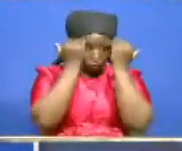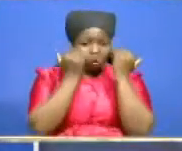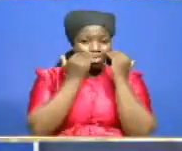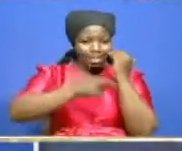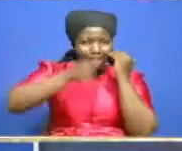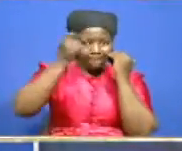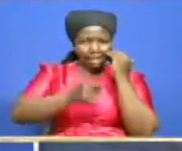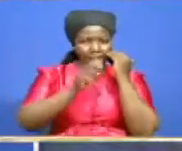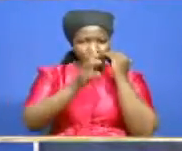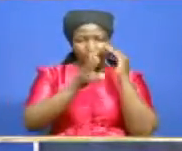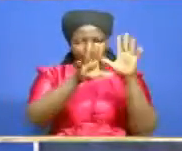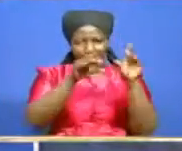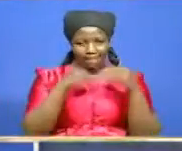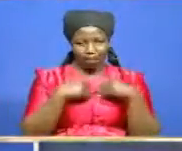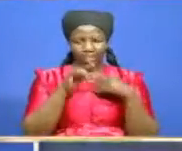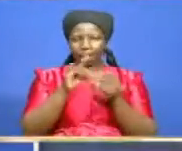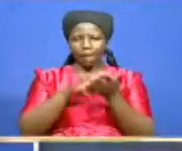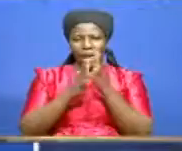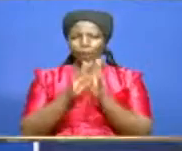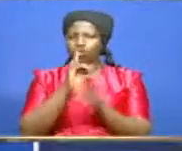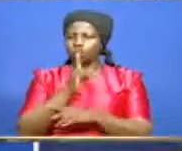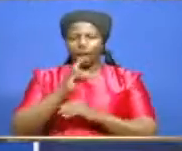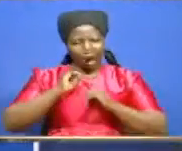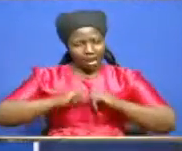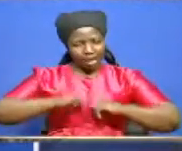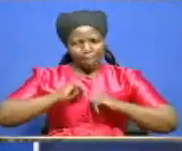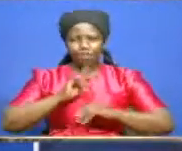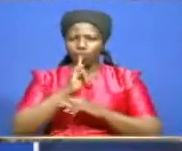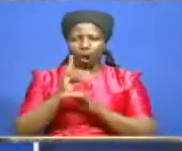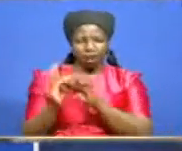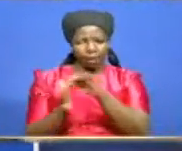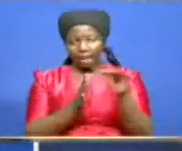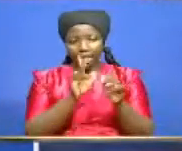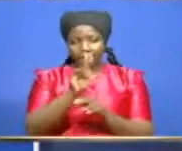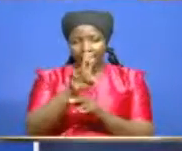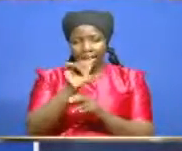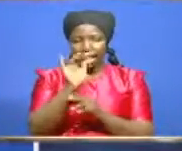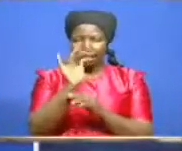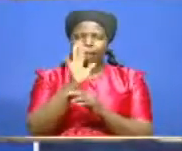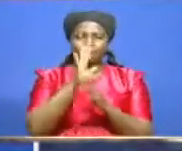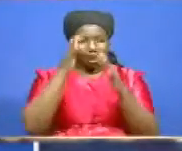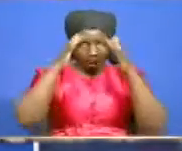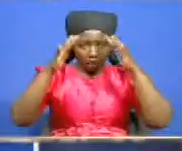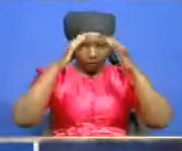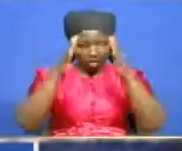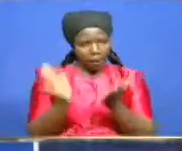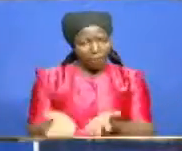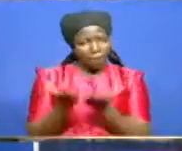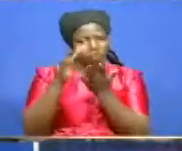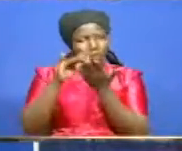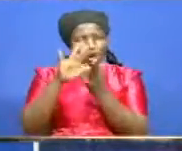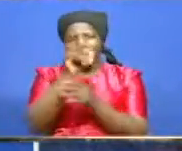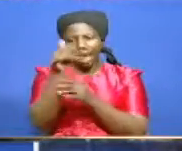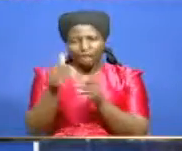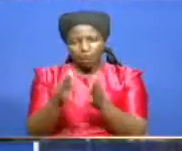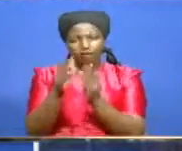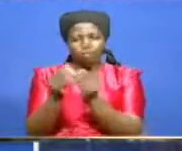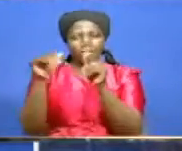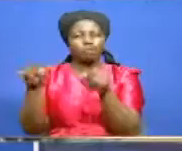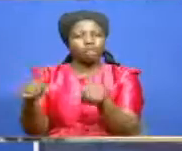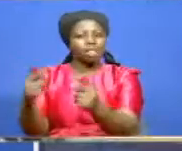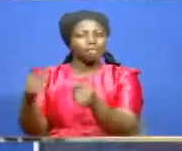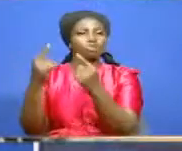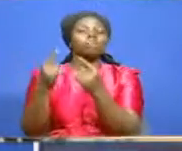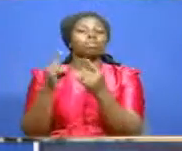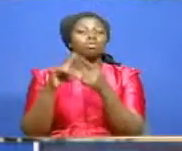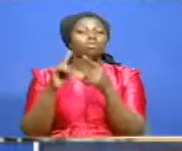adopt it. And it becomes like an order, a consent order. KRA is being asked to be innovative and enhance the alternative dispute resolution mechanism to